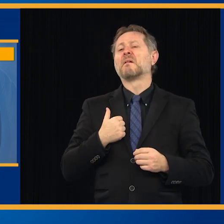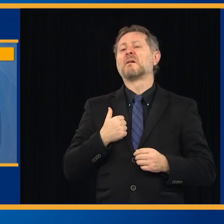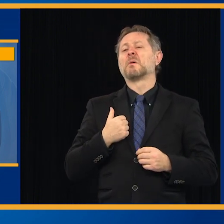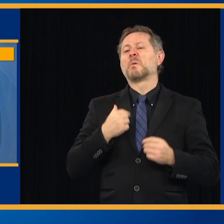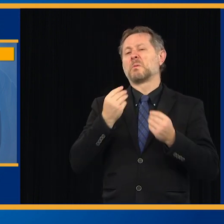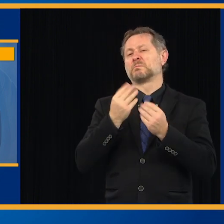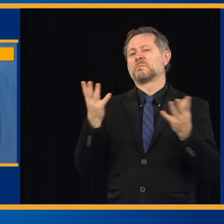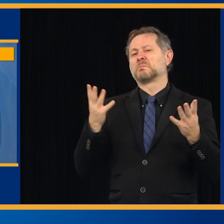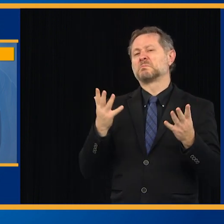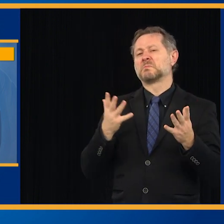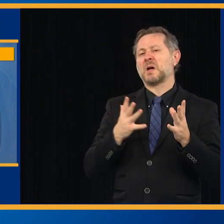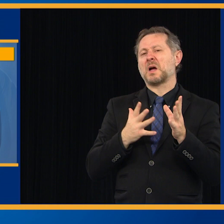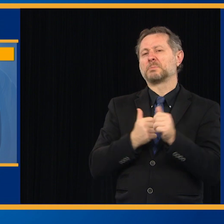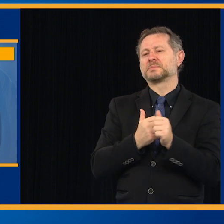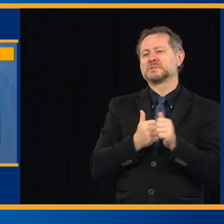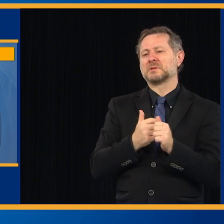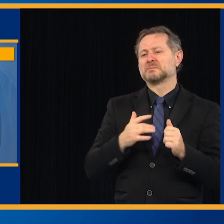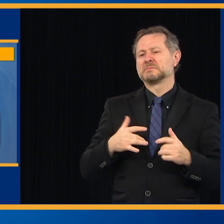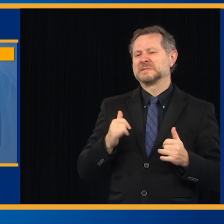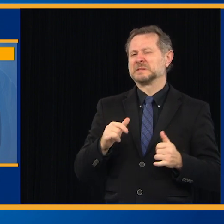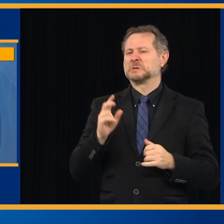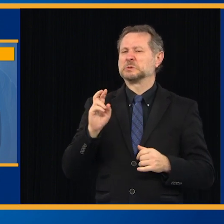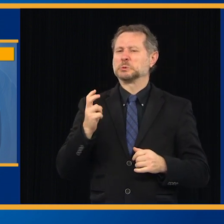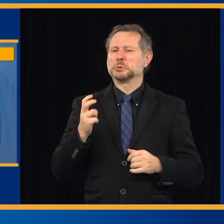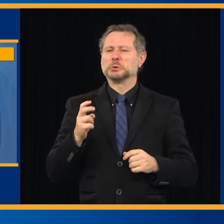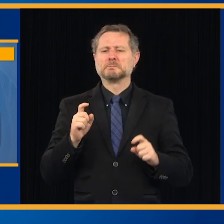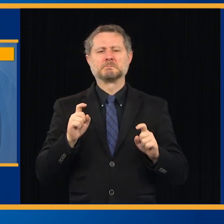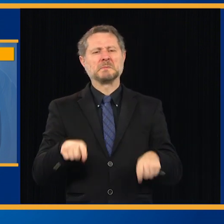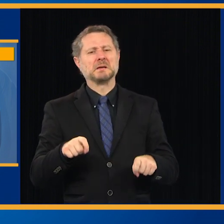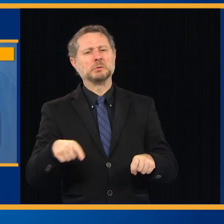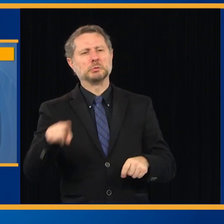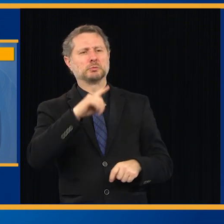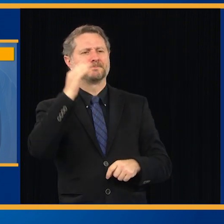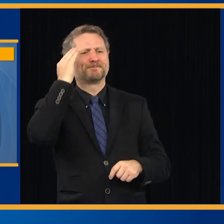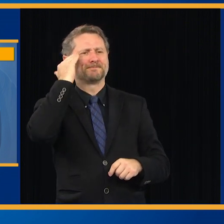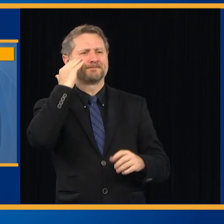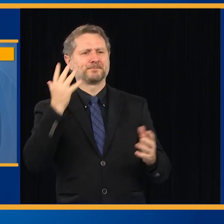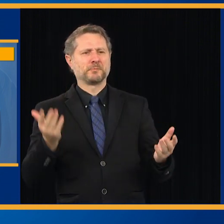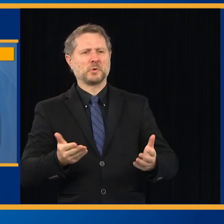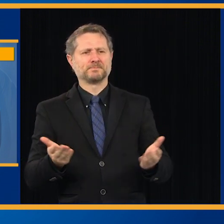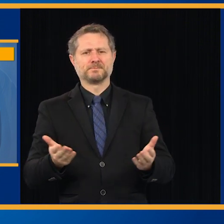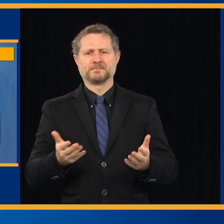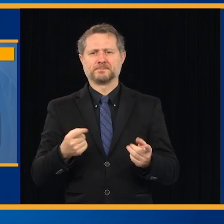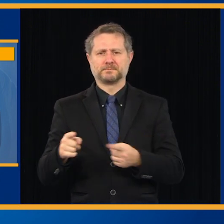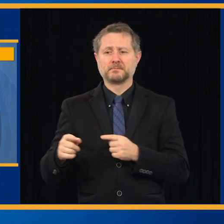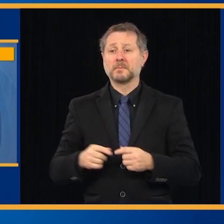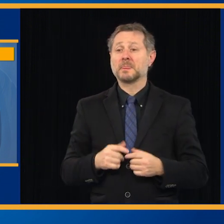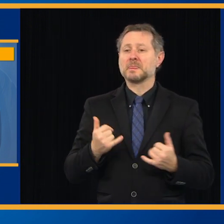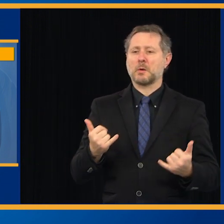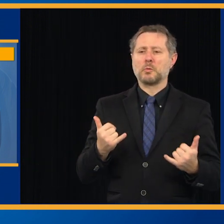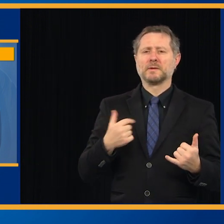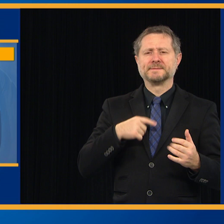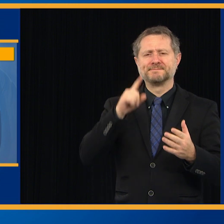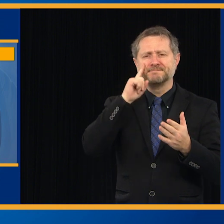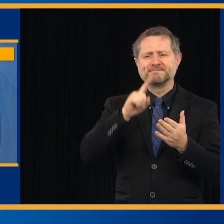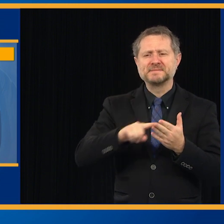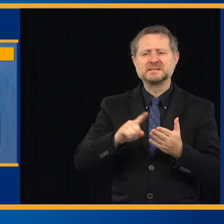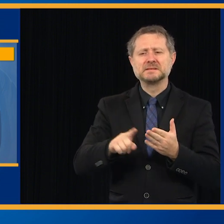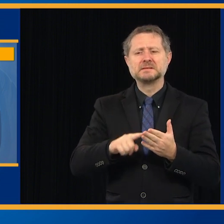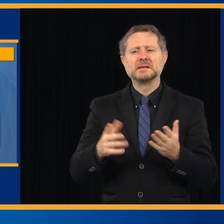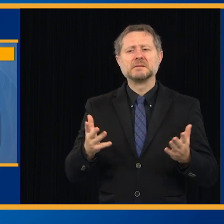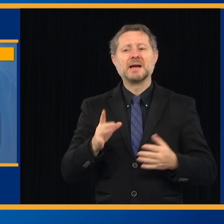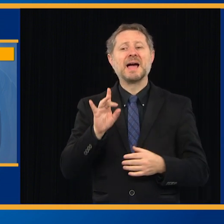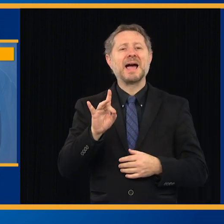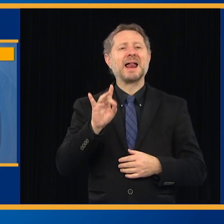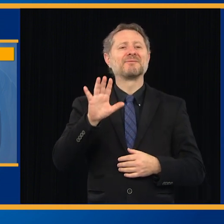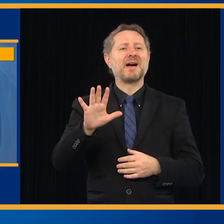Also, this is an issue that people need to be aware of. New York State is investigating 85 cases of